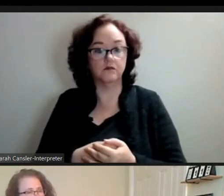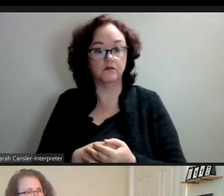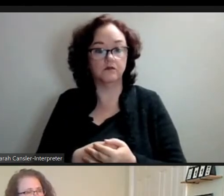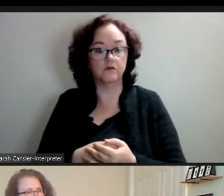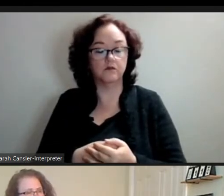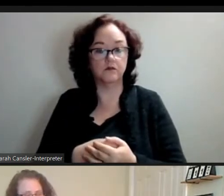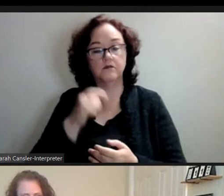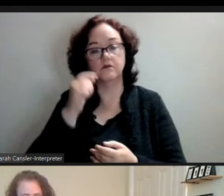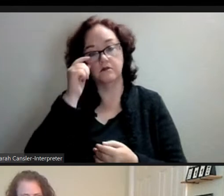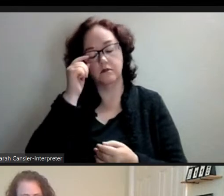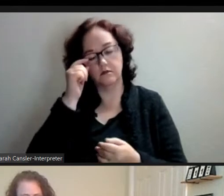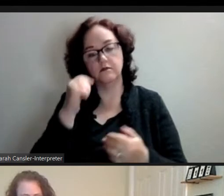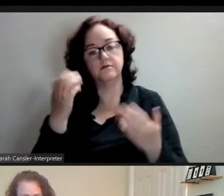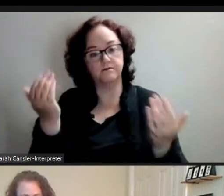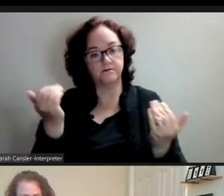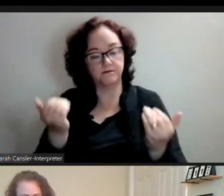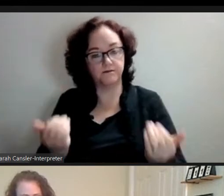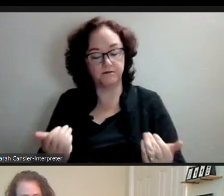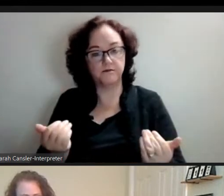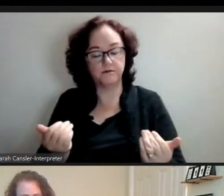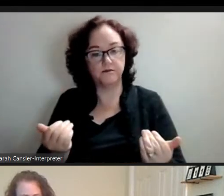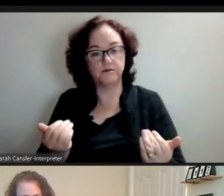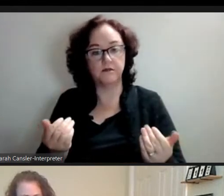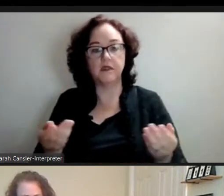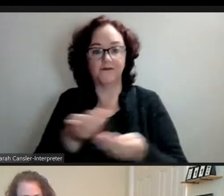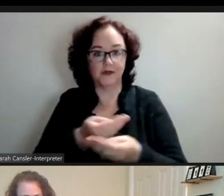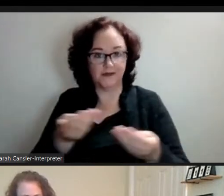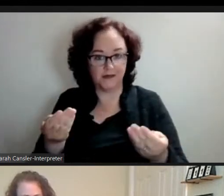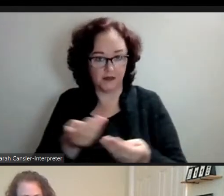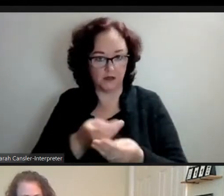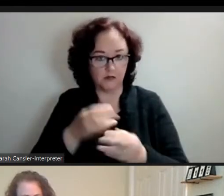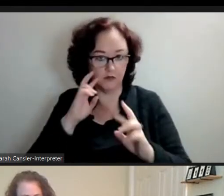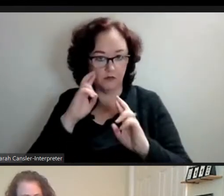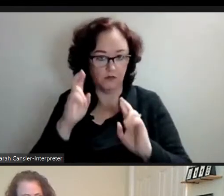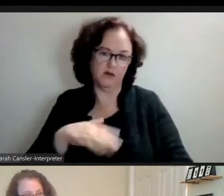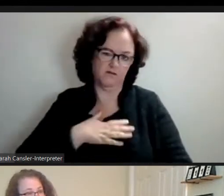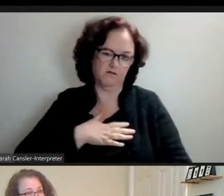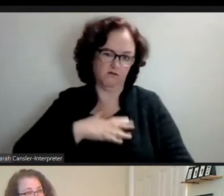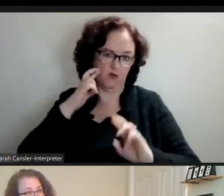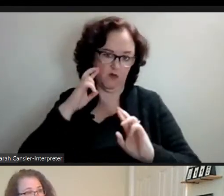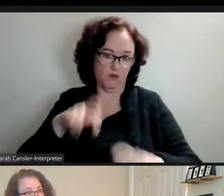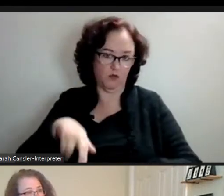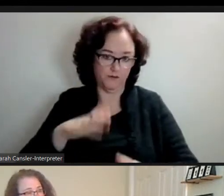Moving on to the Facilitators Report, which is my report section.